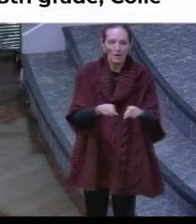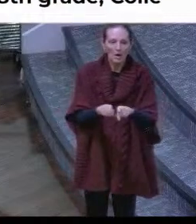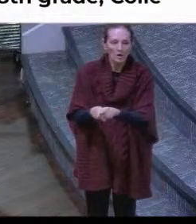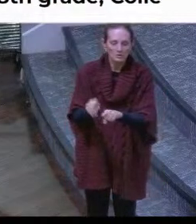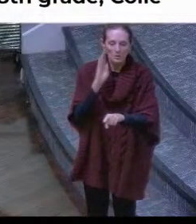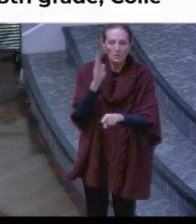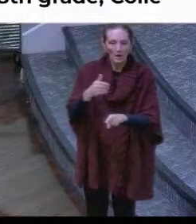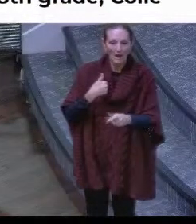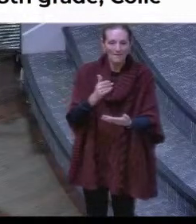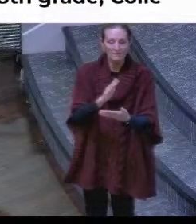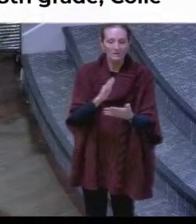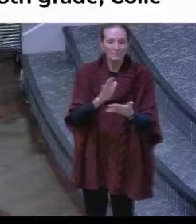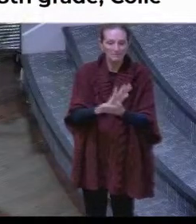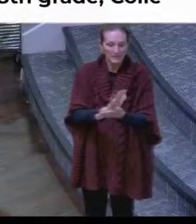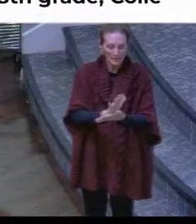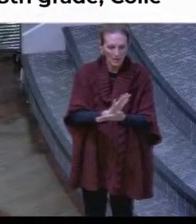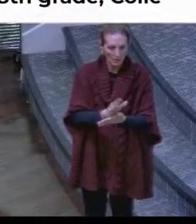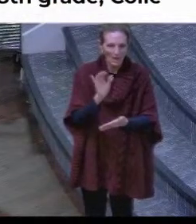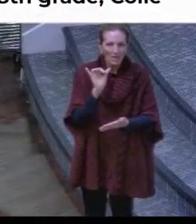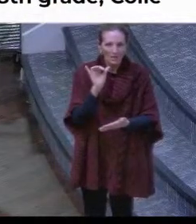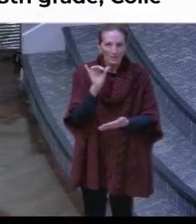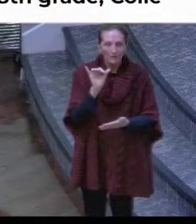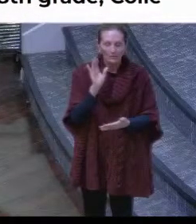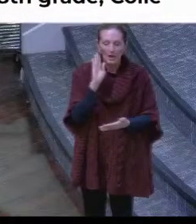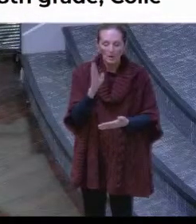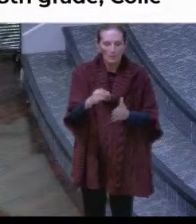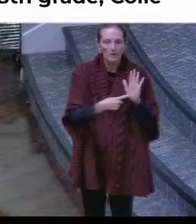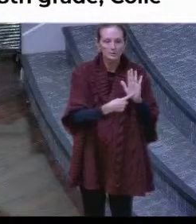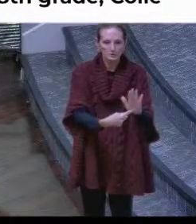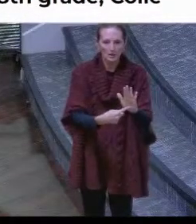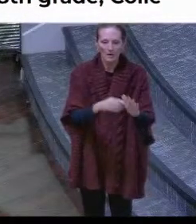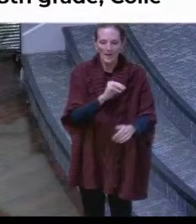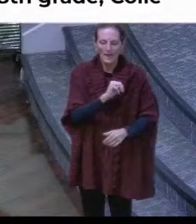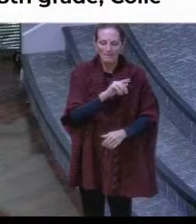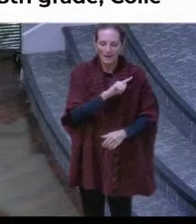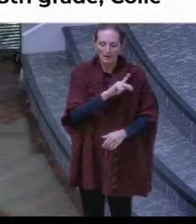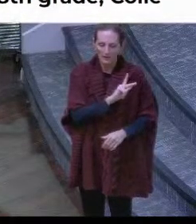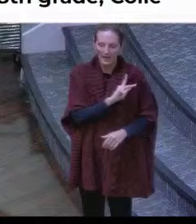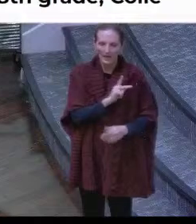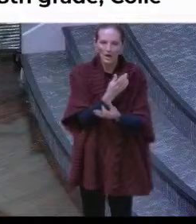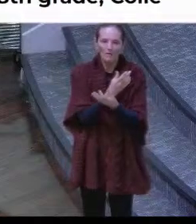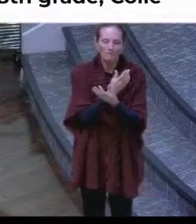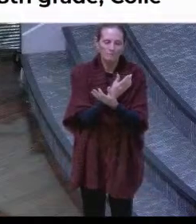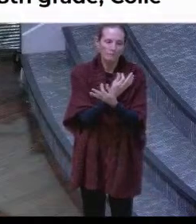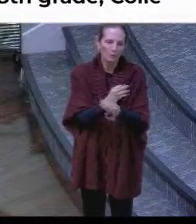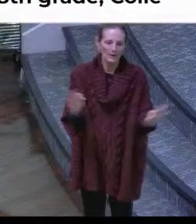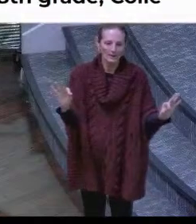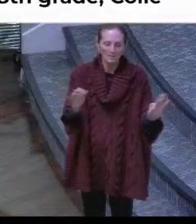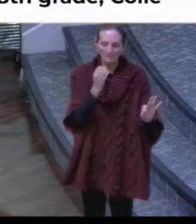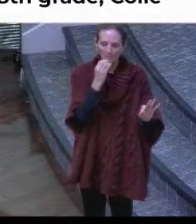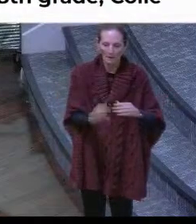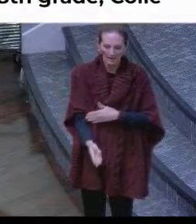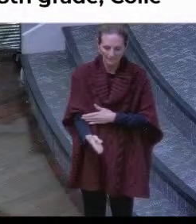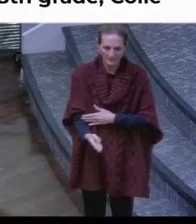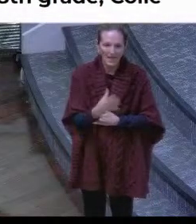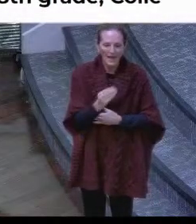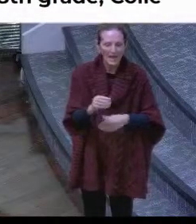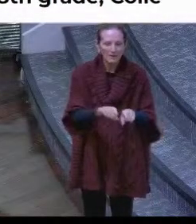tomorrow morning at the annual UGA MLK Freedom Breakfast and will then be published on CCSD's YouTube